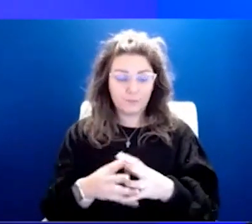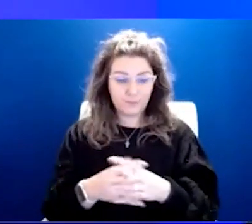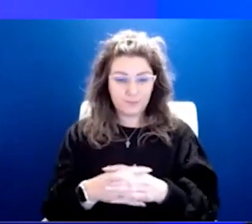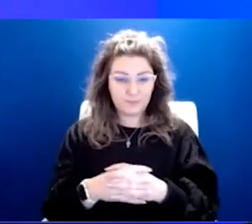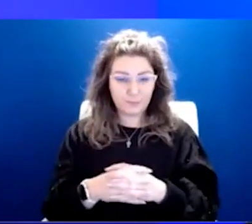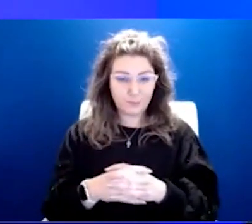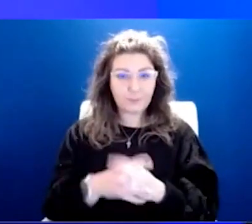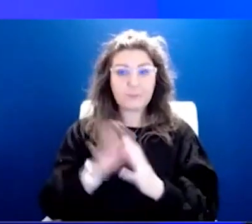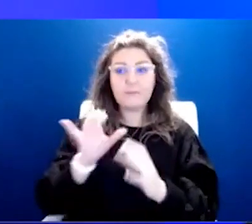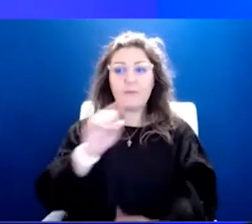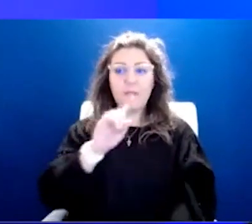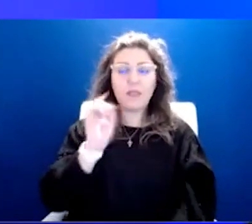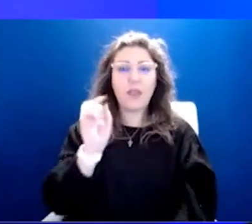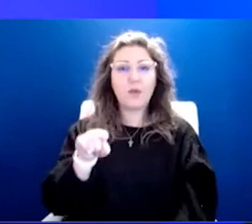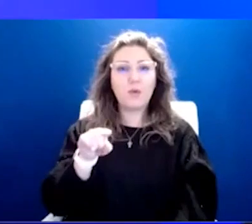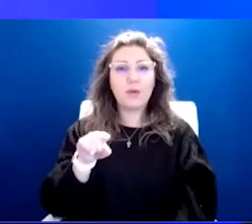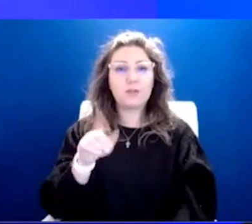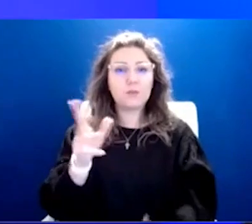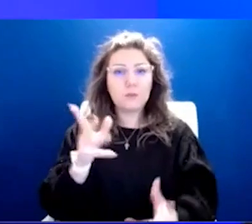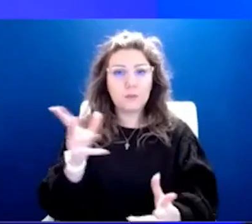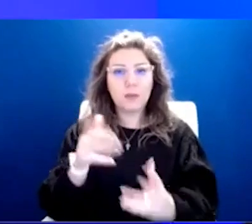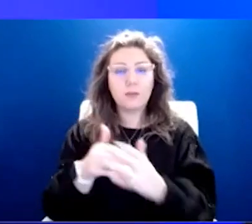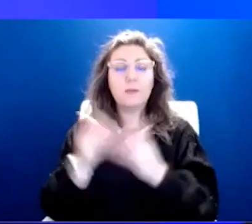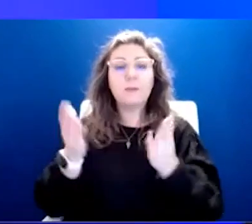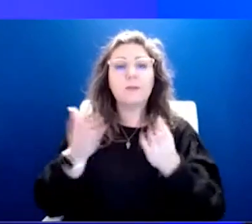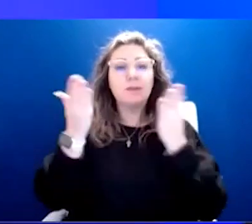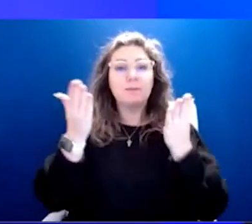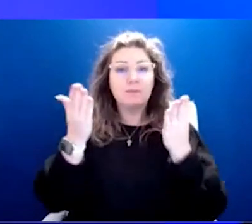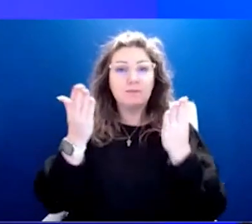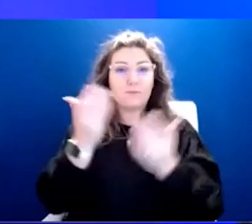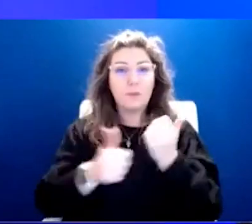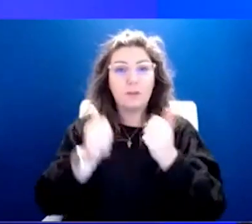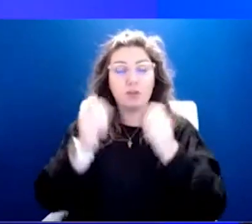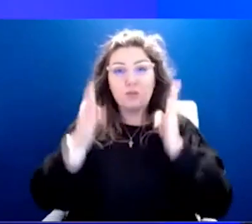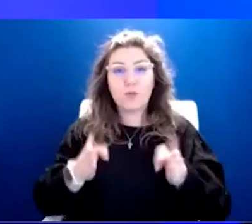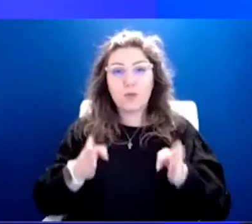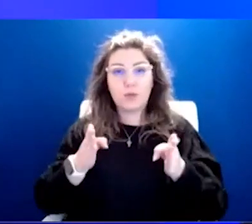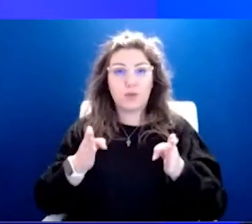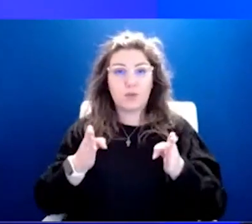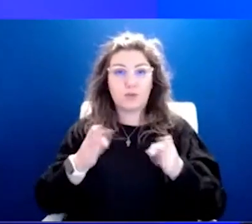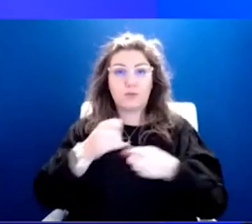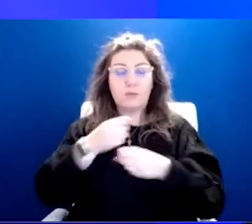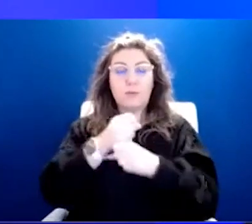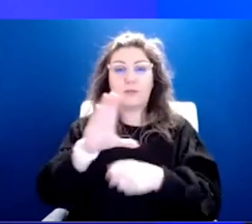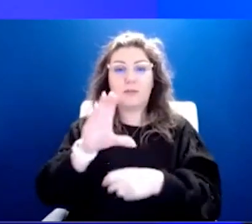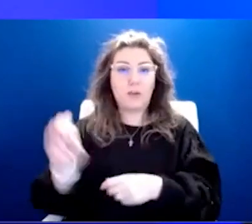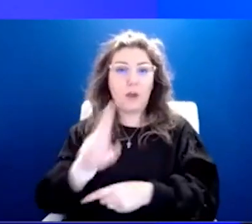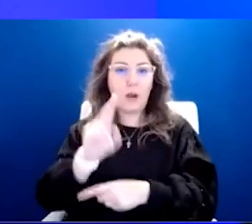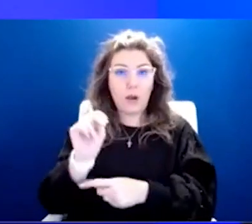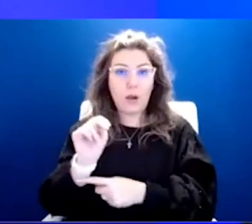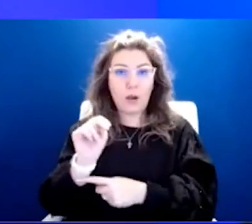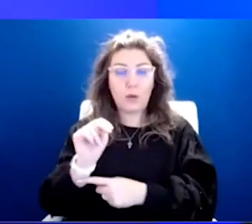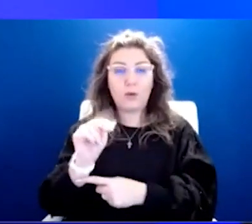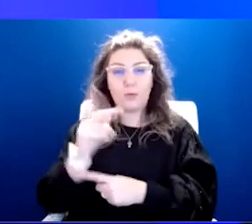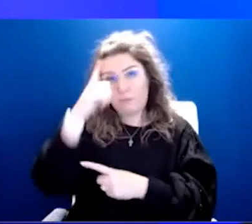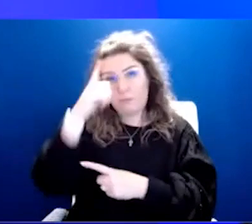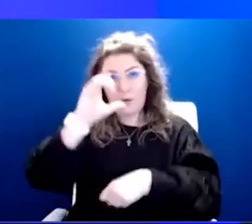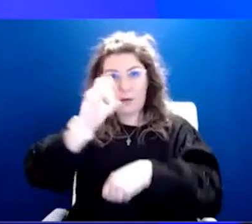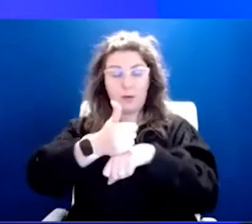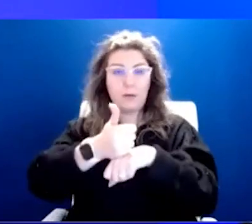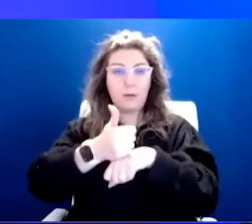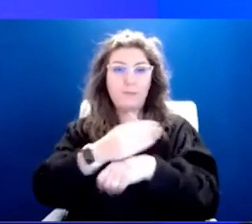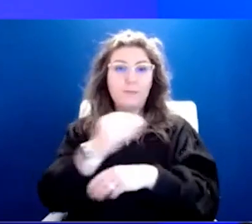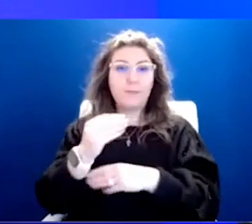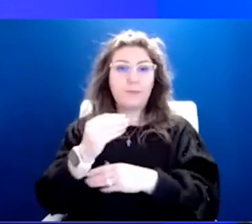question is suggesting is that each person makes their own mind up, and if they choose not